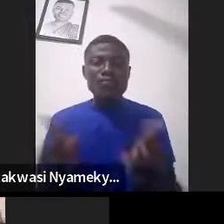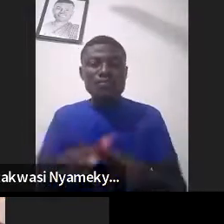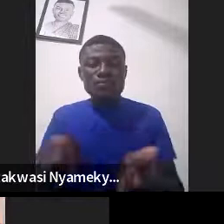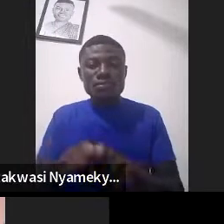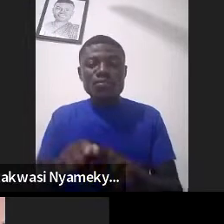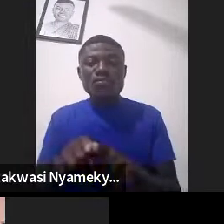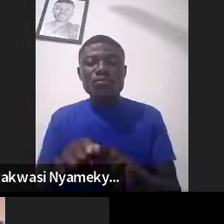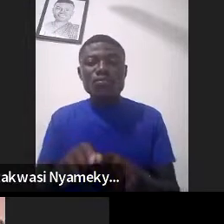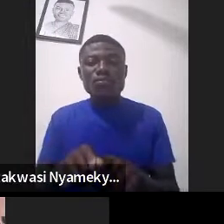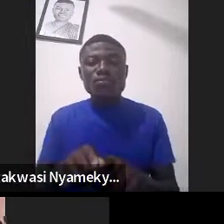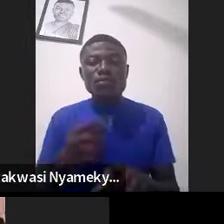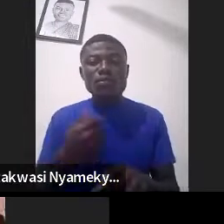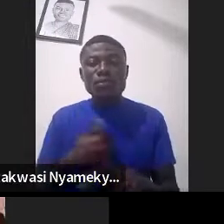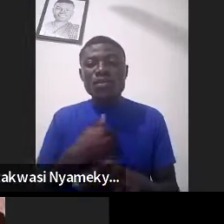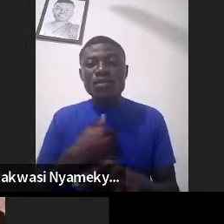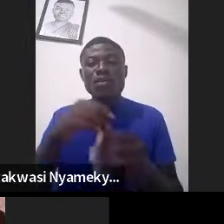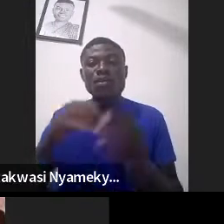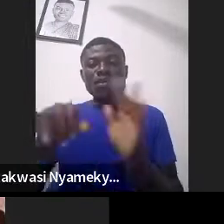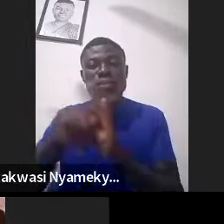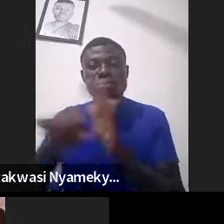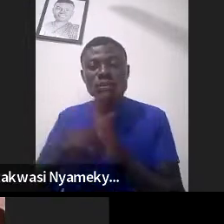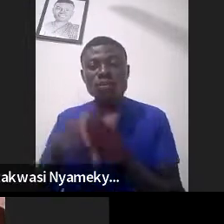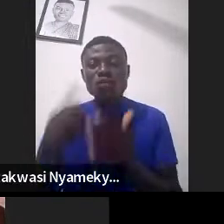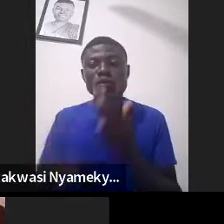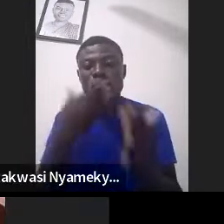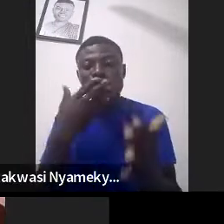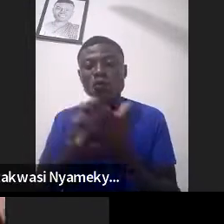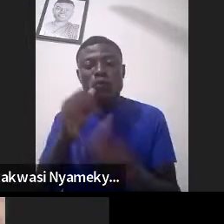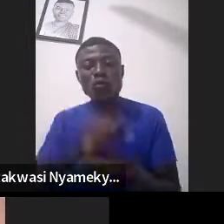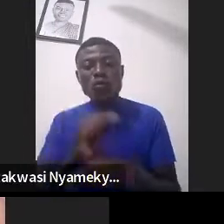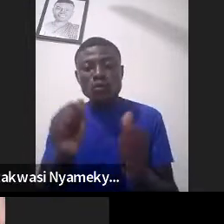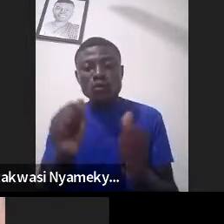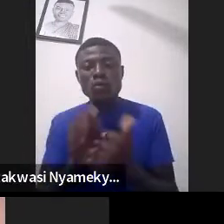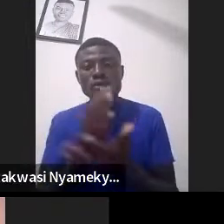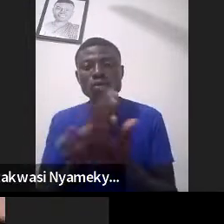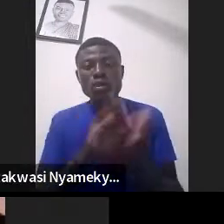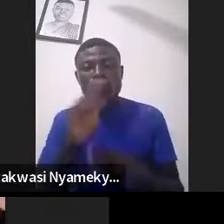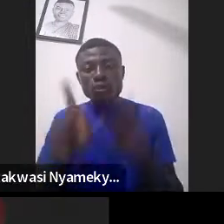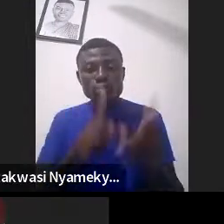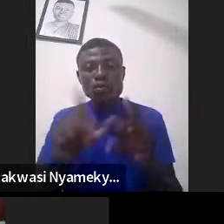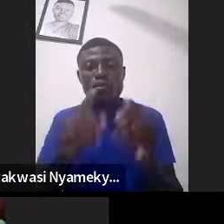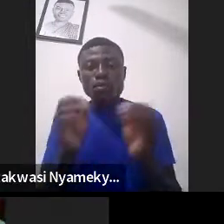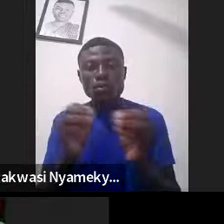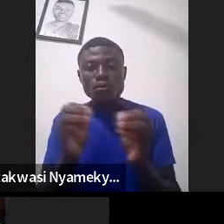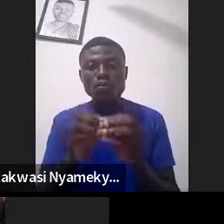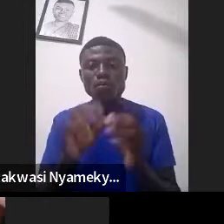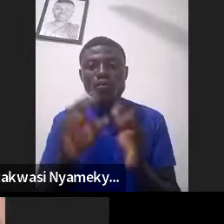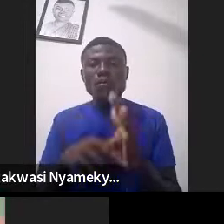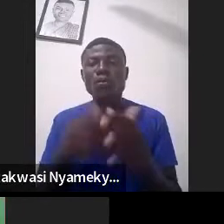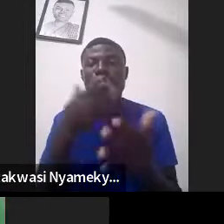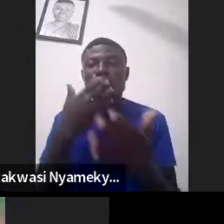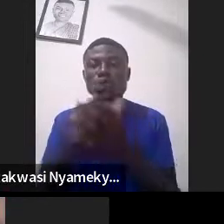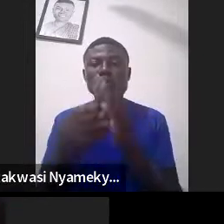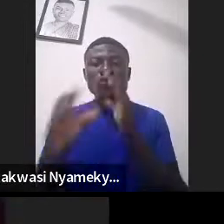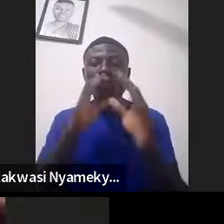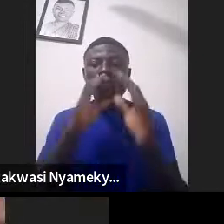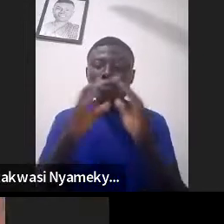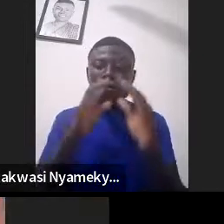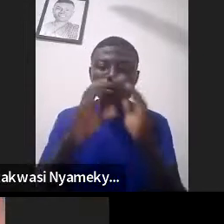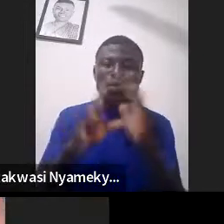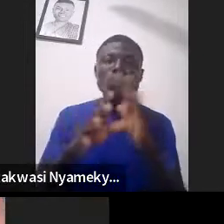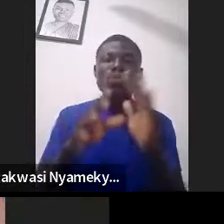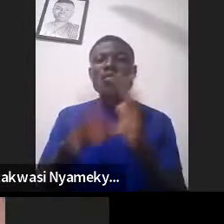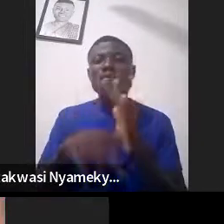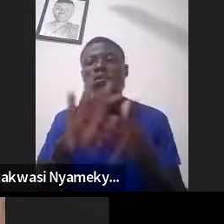really finding out what you're good at. And some people are more, great at communicating or being in front of